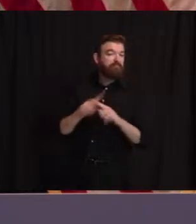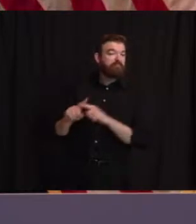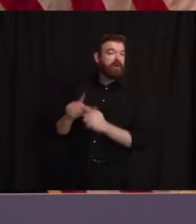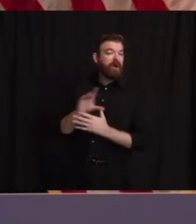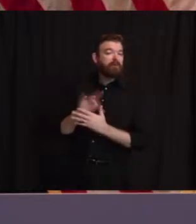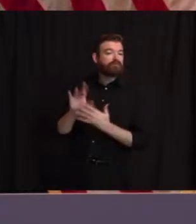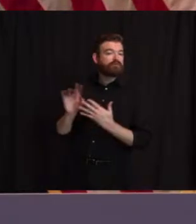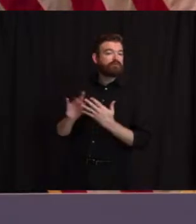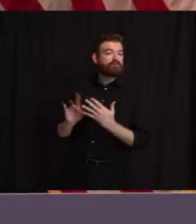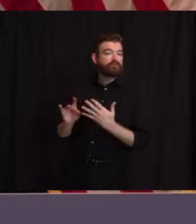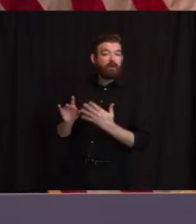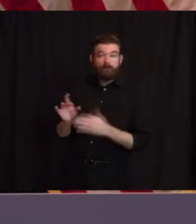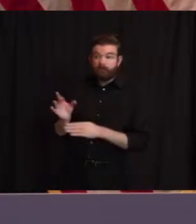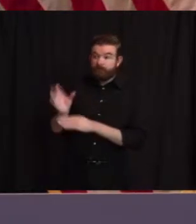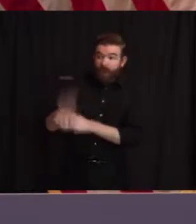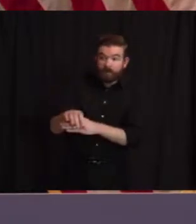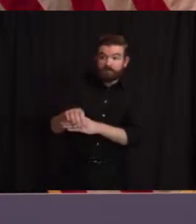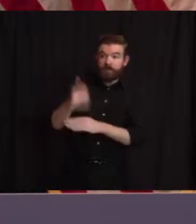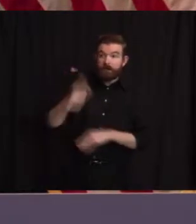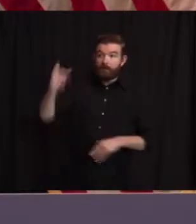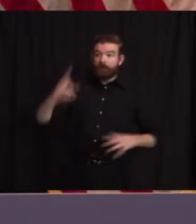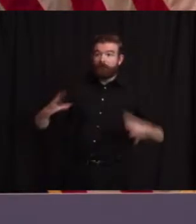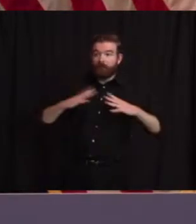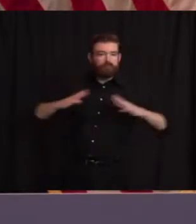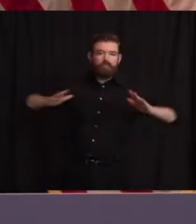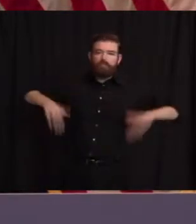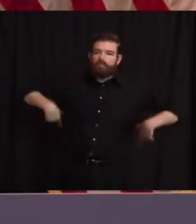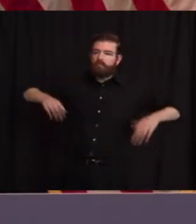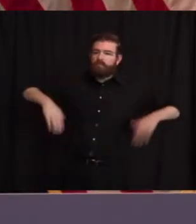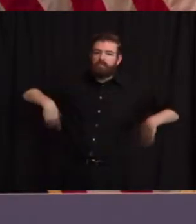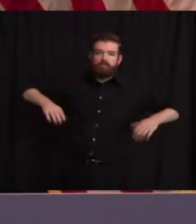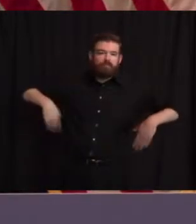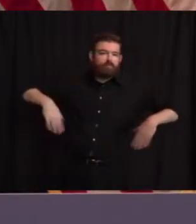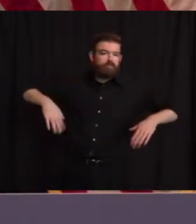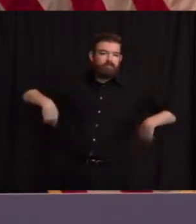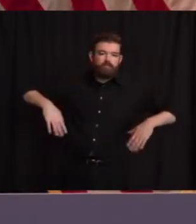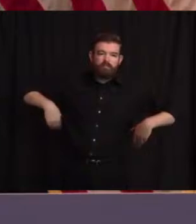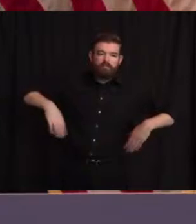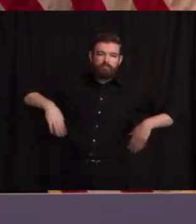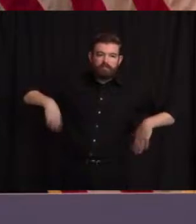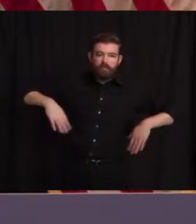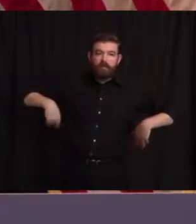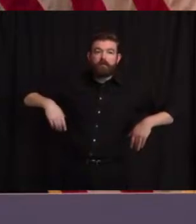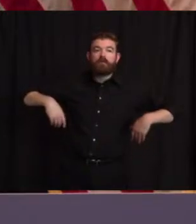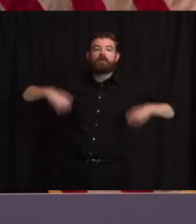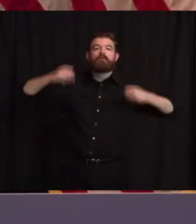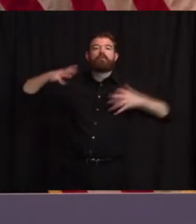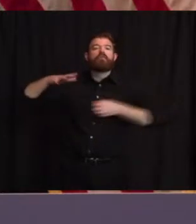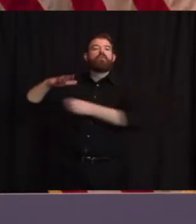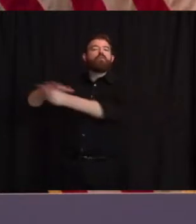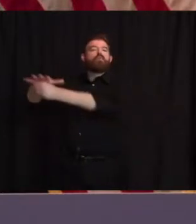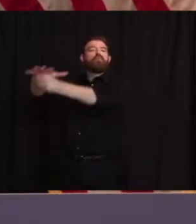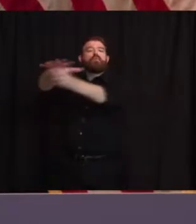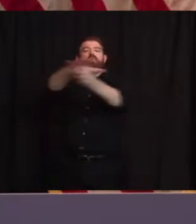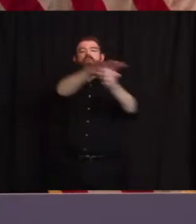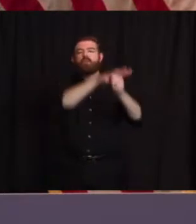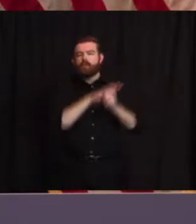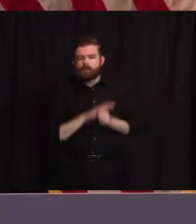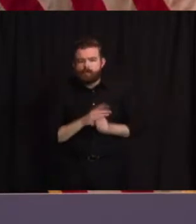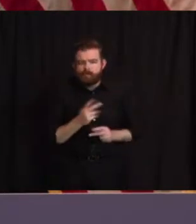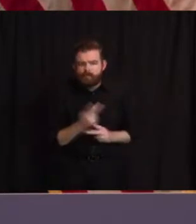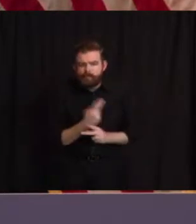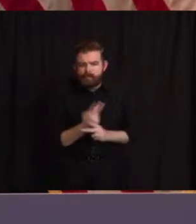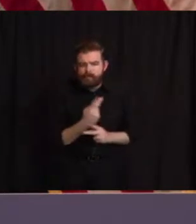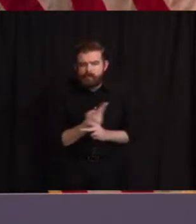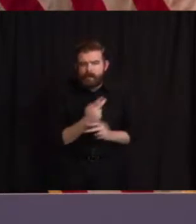units that have sought or have collectively bargained furlough agreements, are working with labor, and they needed the flexibility in the rules that the